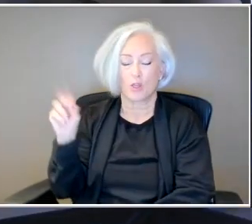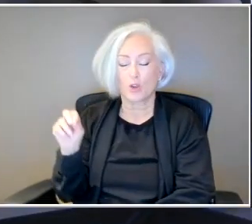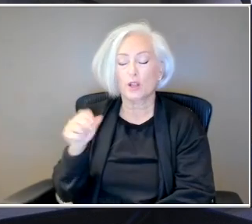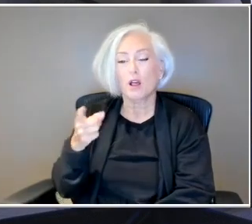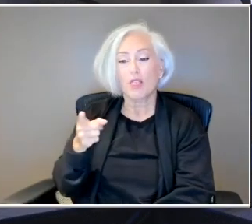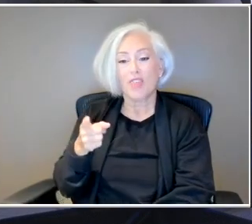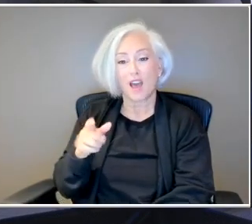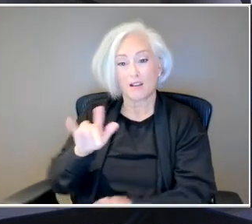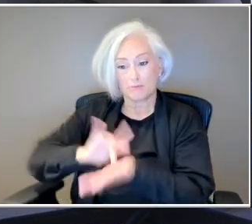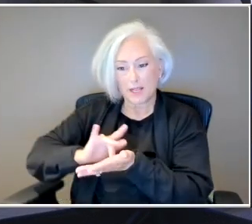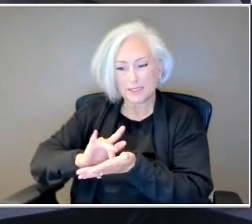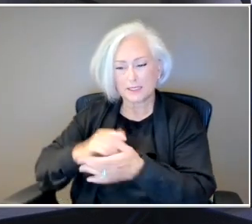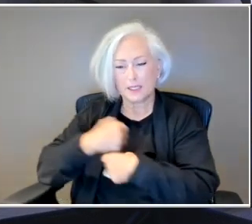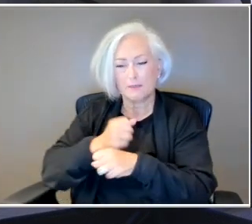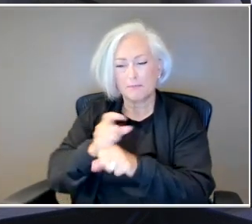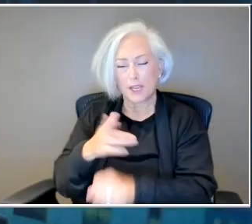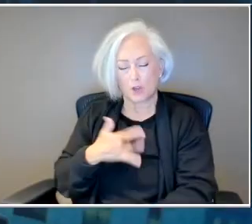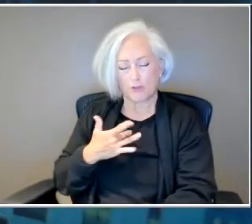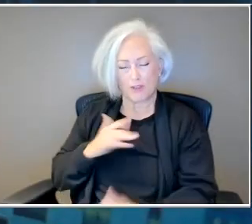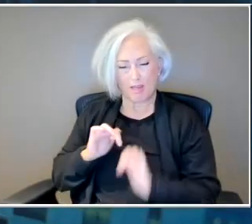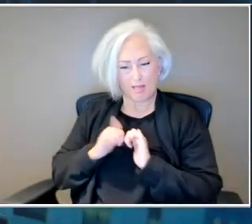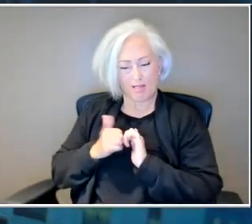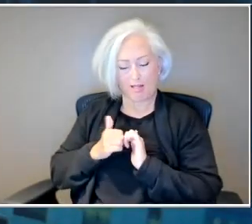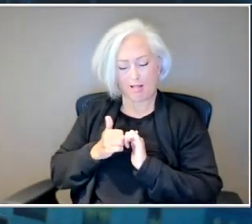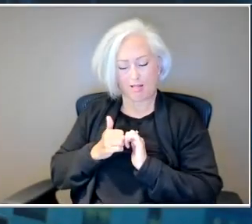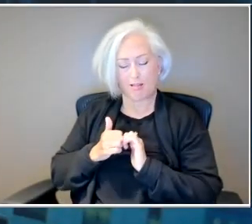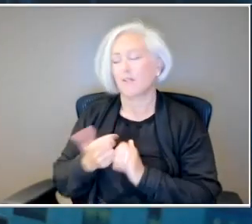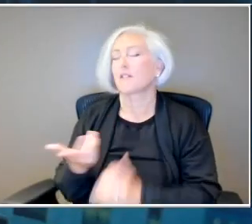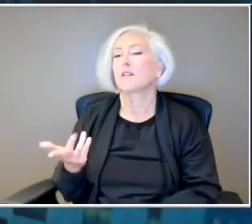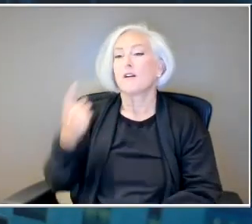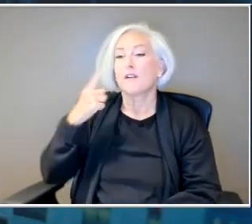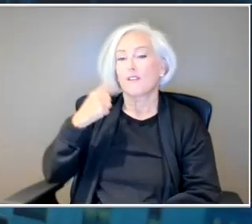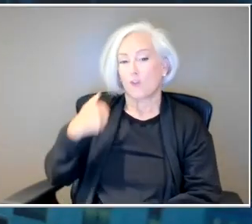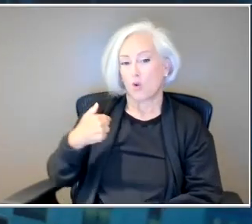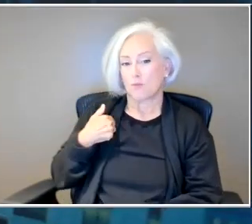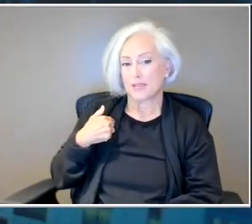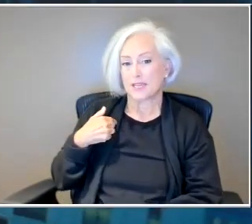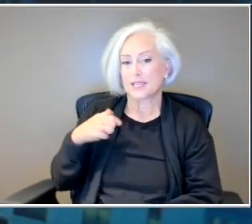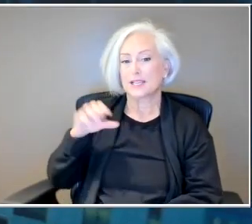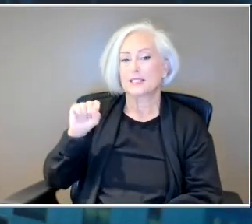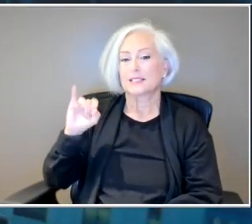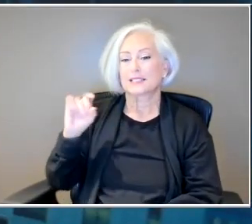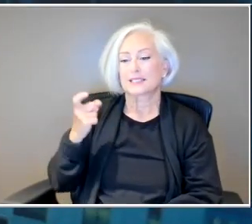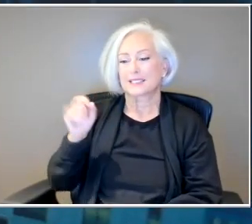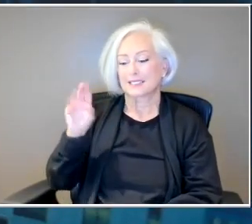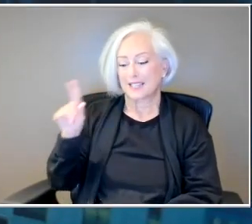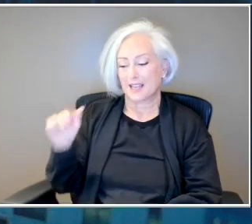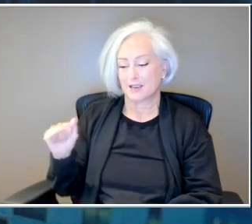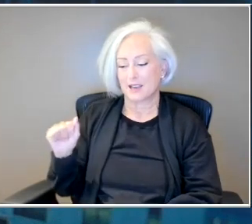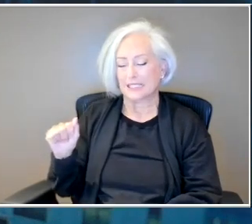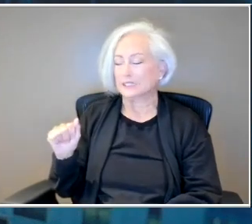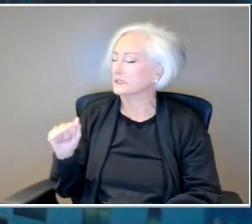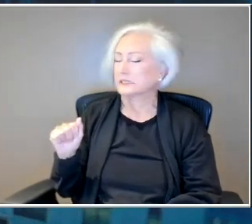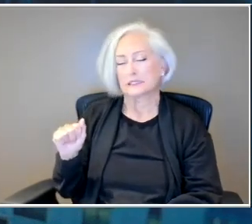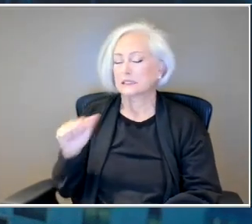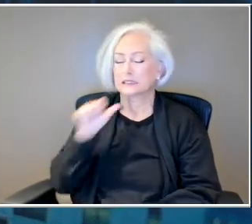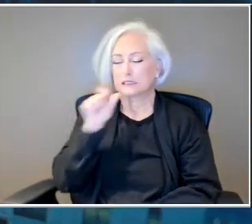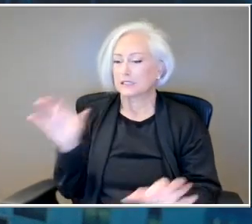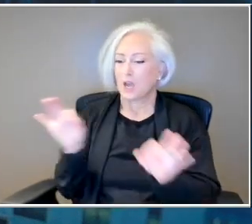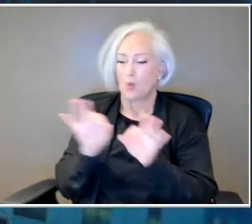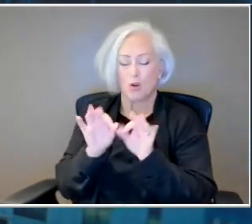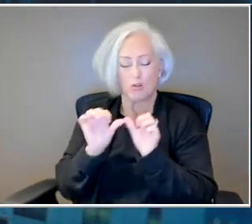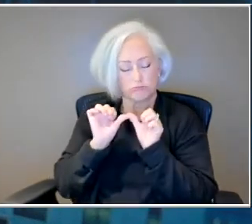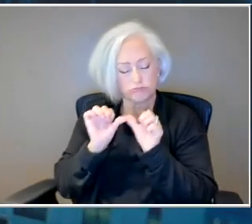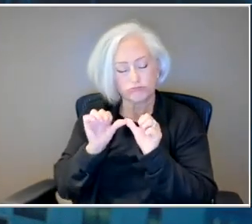any issues? For me, when I was on Saxenda, as I said, it really wasn't worth it. Just that constant nausea,